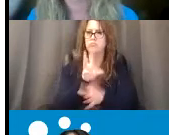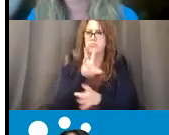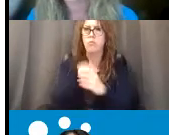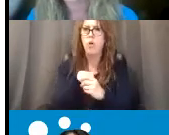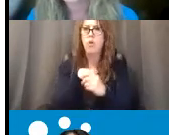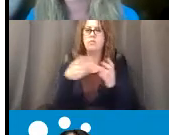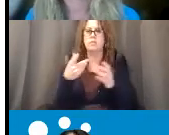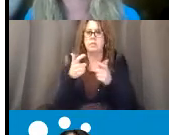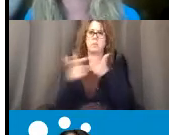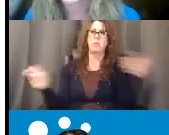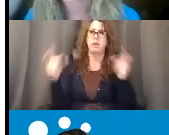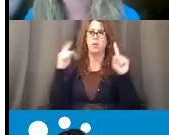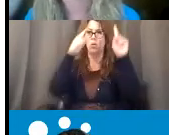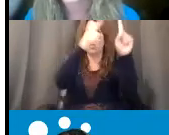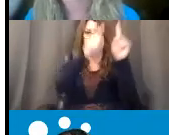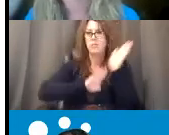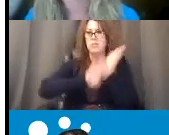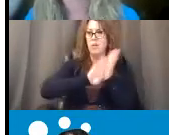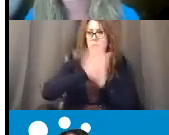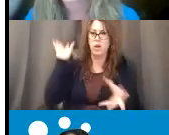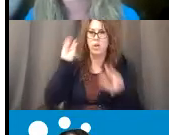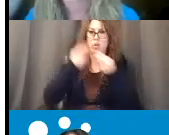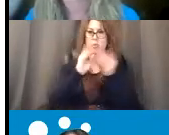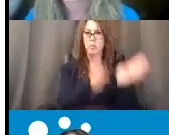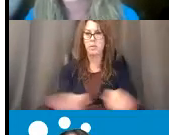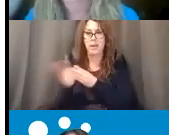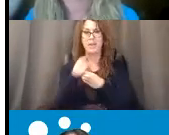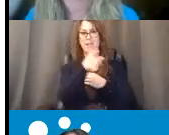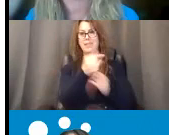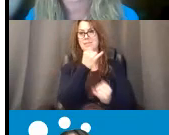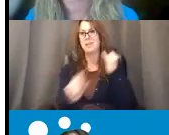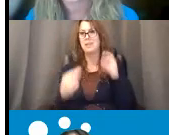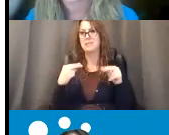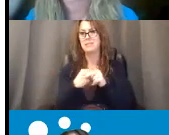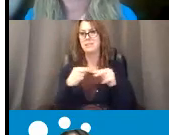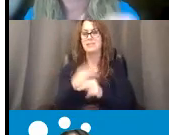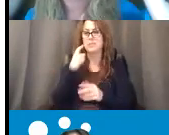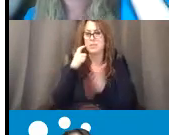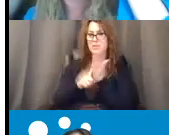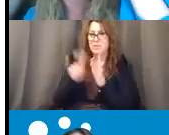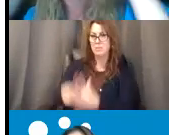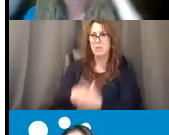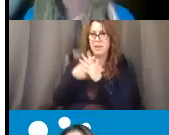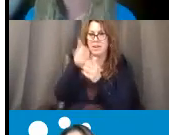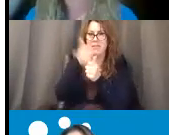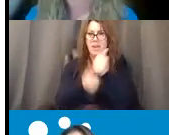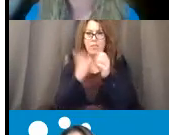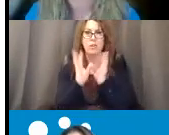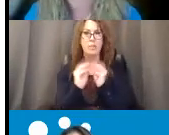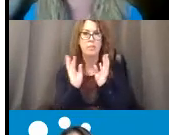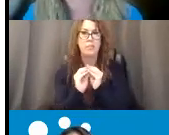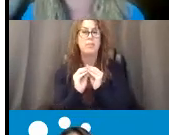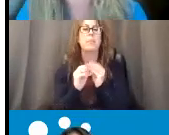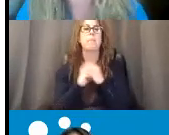plan. This last slide, which you will see at the beginning of every webinar, and we'll go into